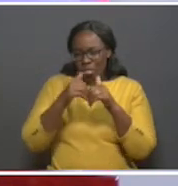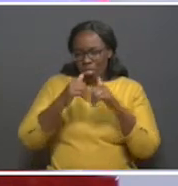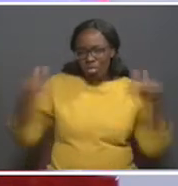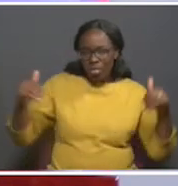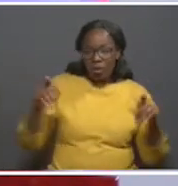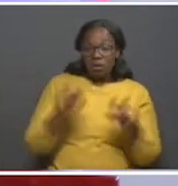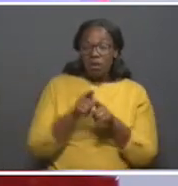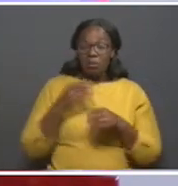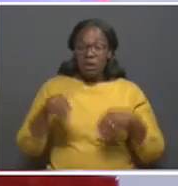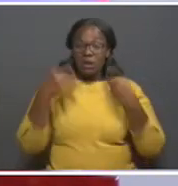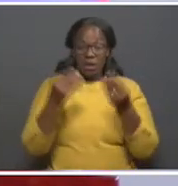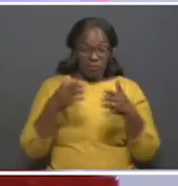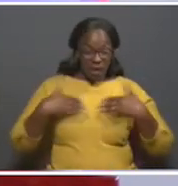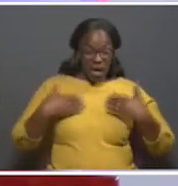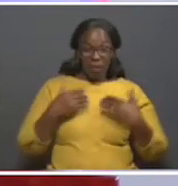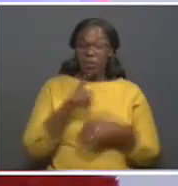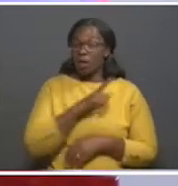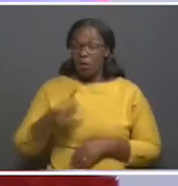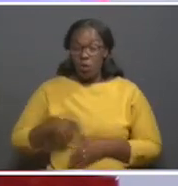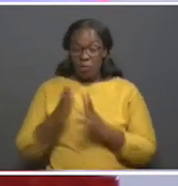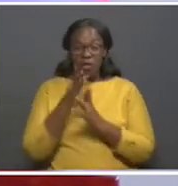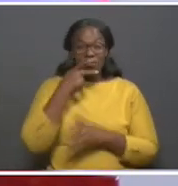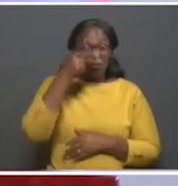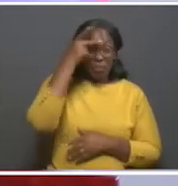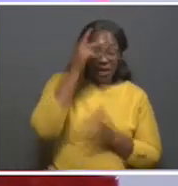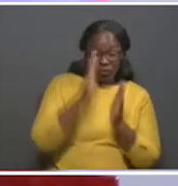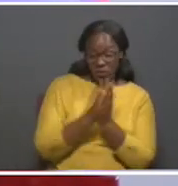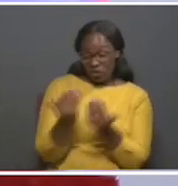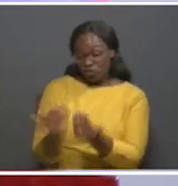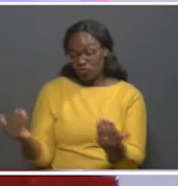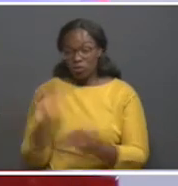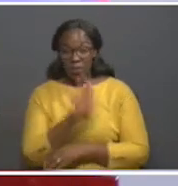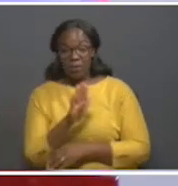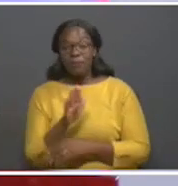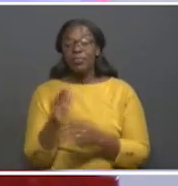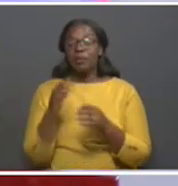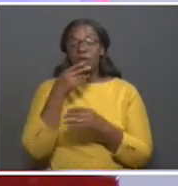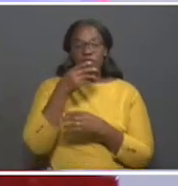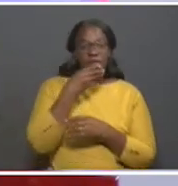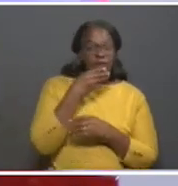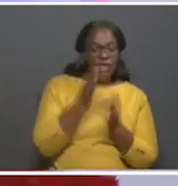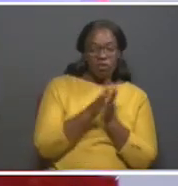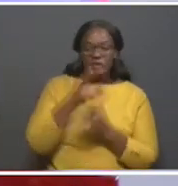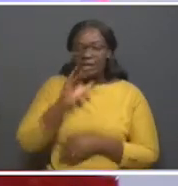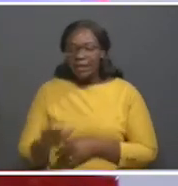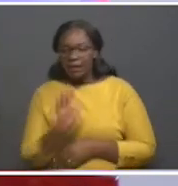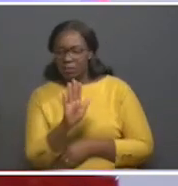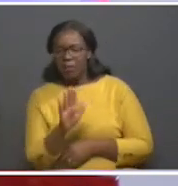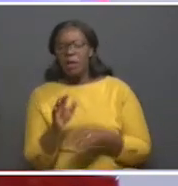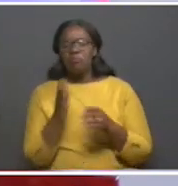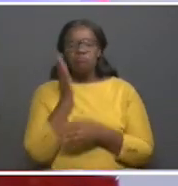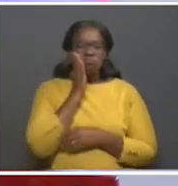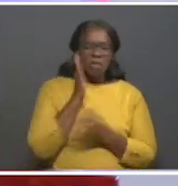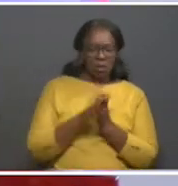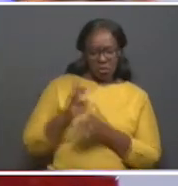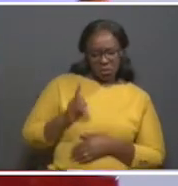be gladness, Lord, between parents and their children, between fathers and their sons, between mothers and